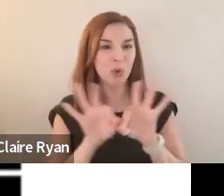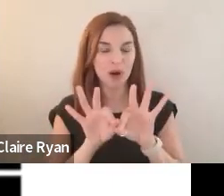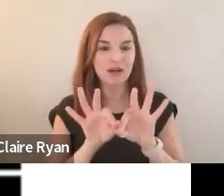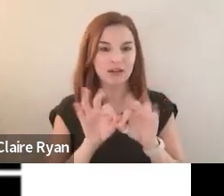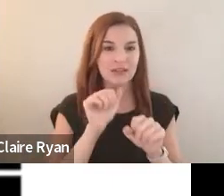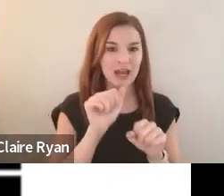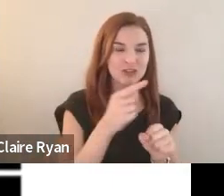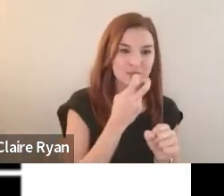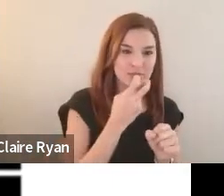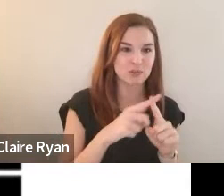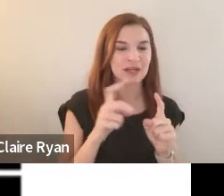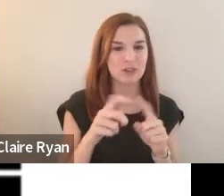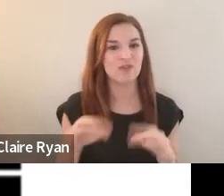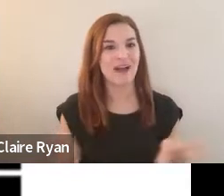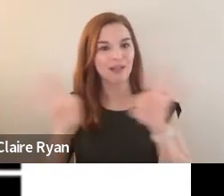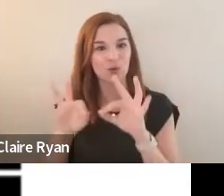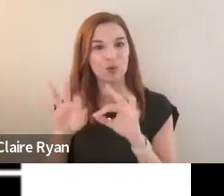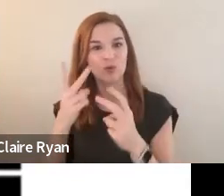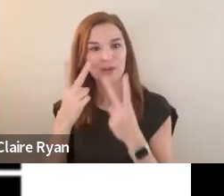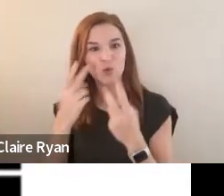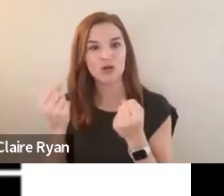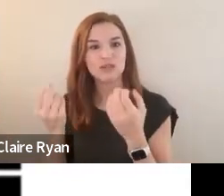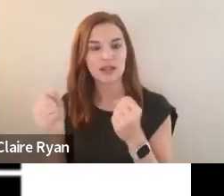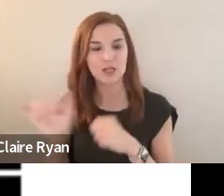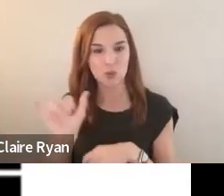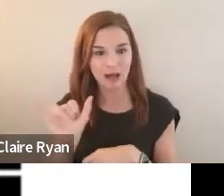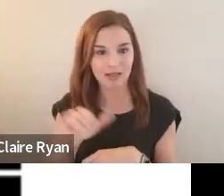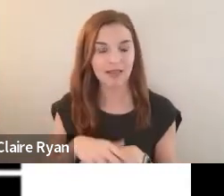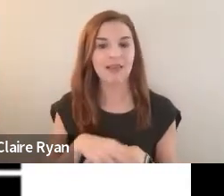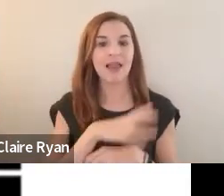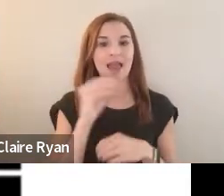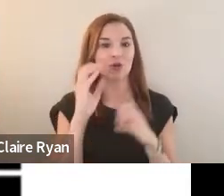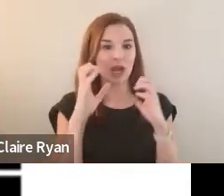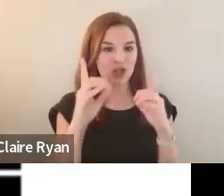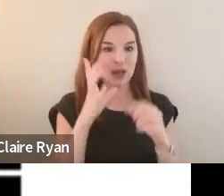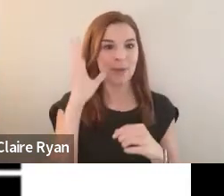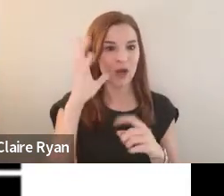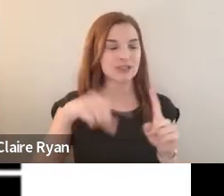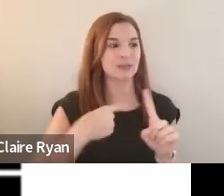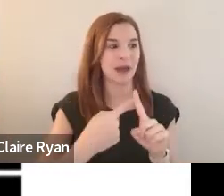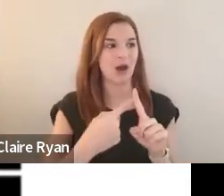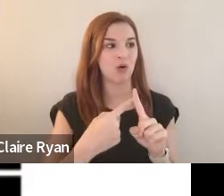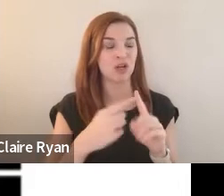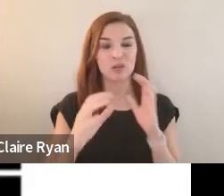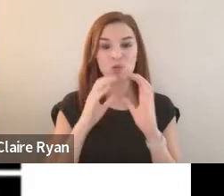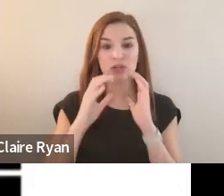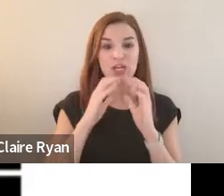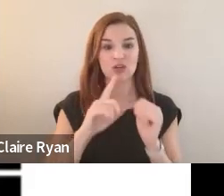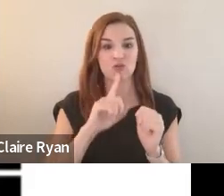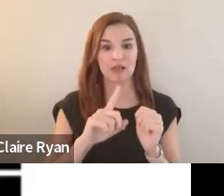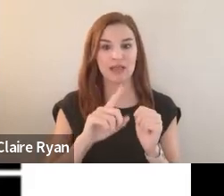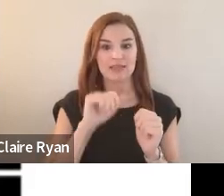importance of a visual language and how important it's going to be for that child. Not just to value speech, but to value sign languages as